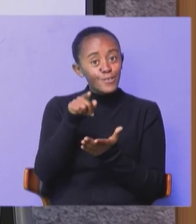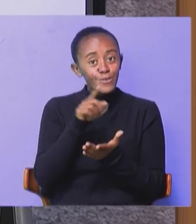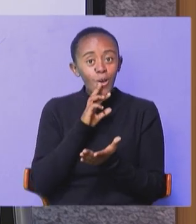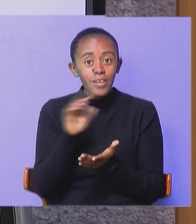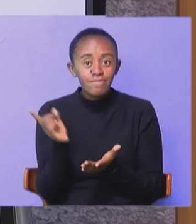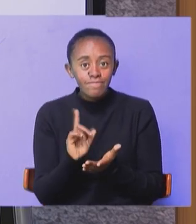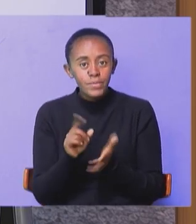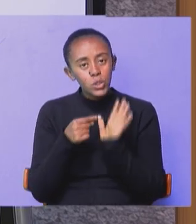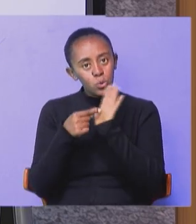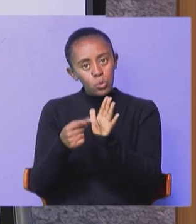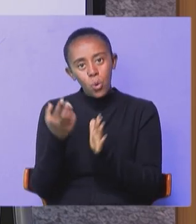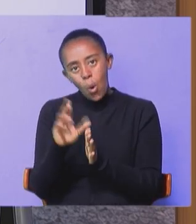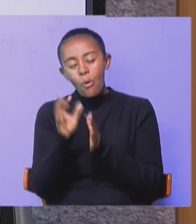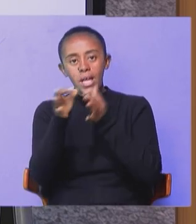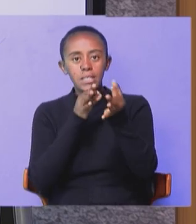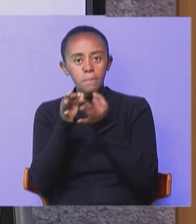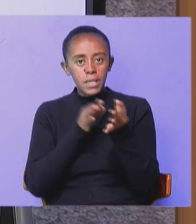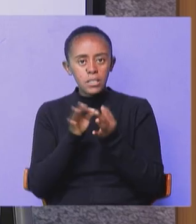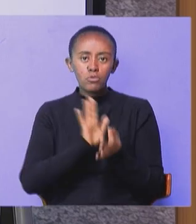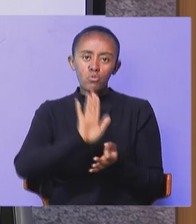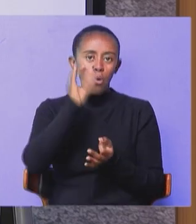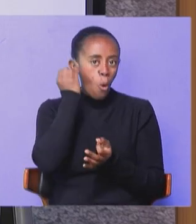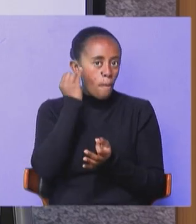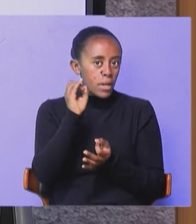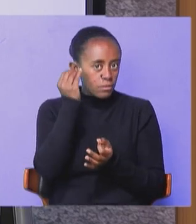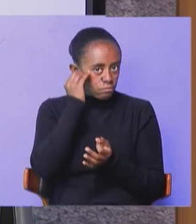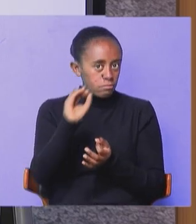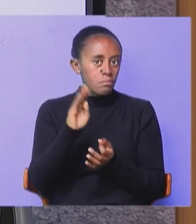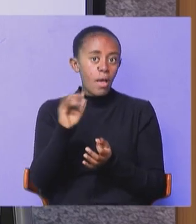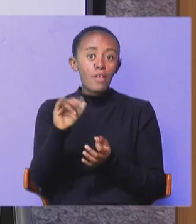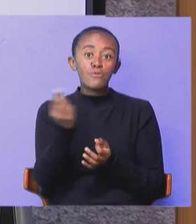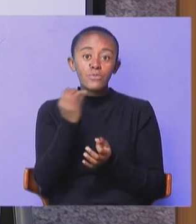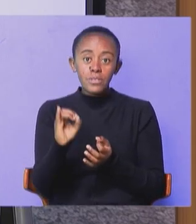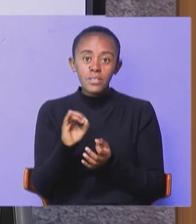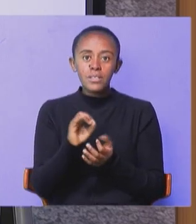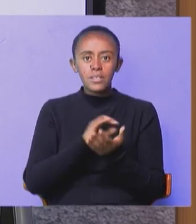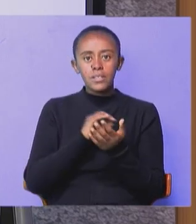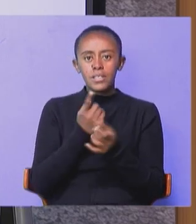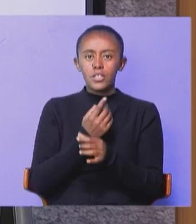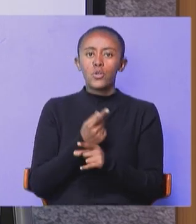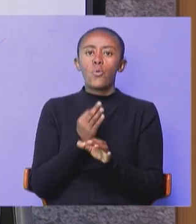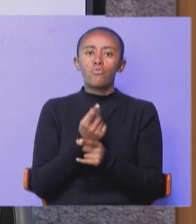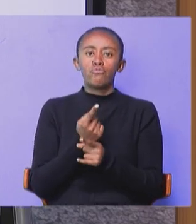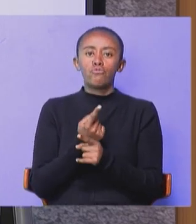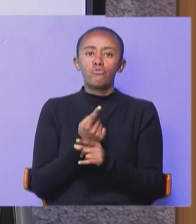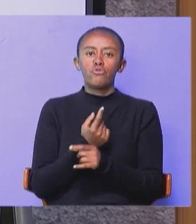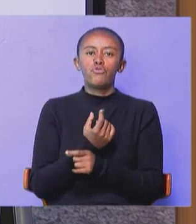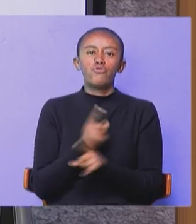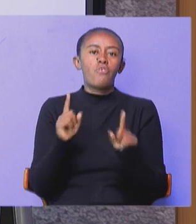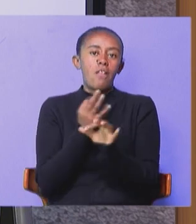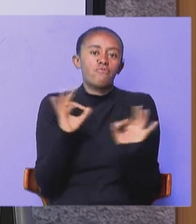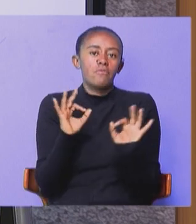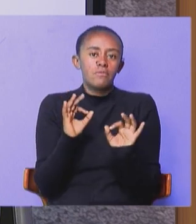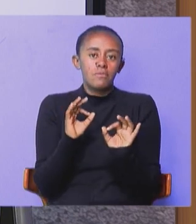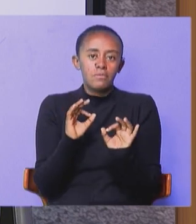what? Showing or expressing your opinion by using neutral opinion common expressions.